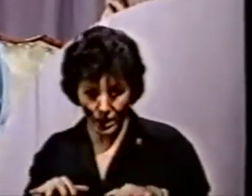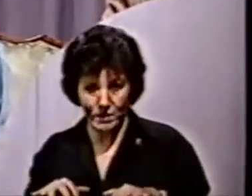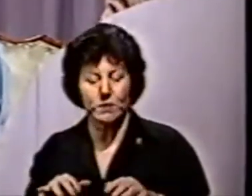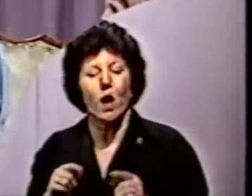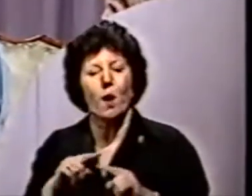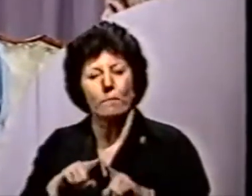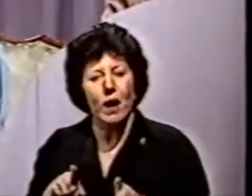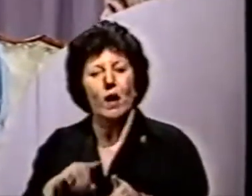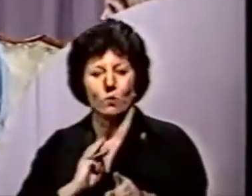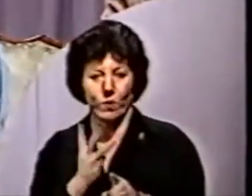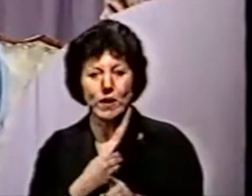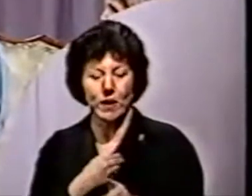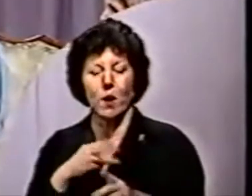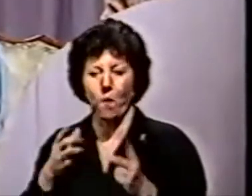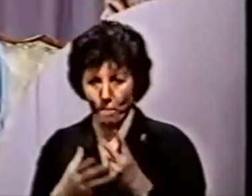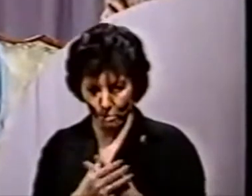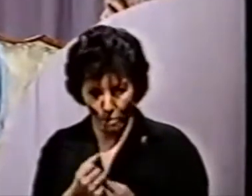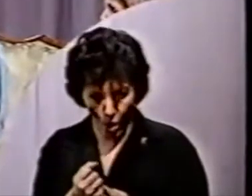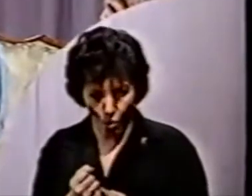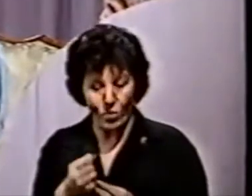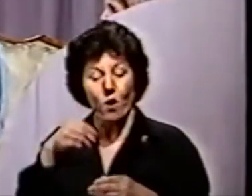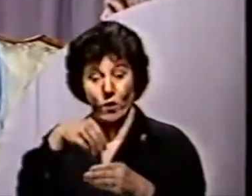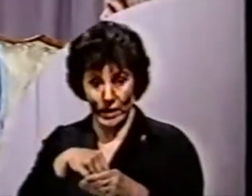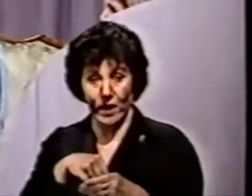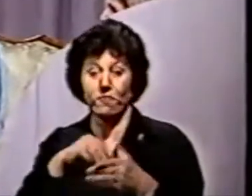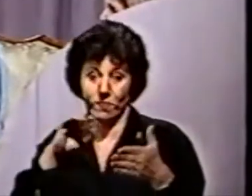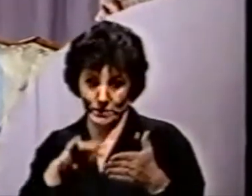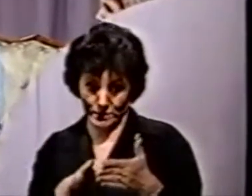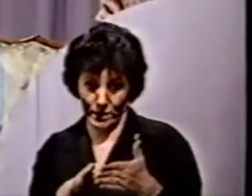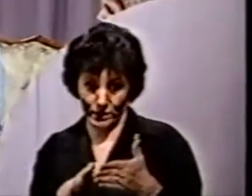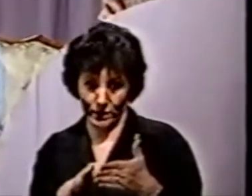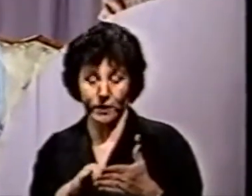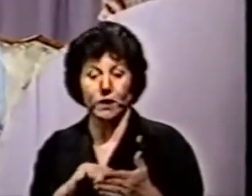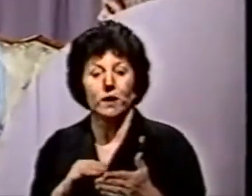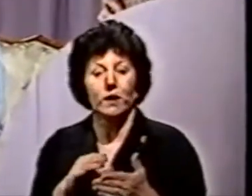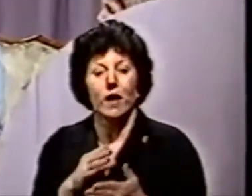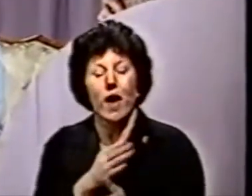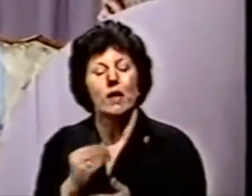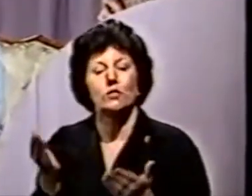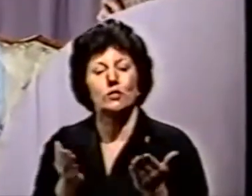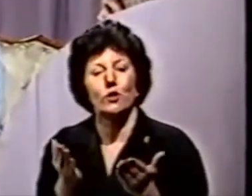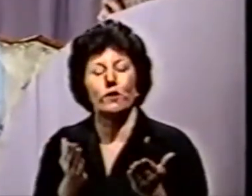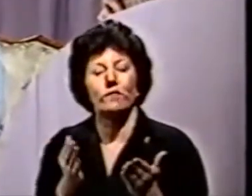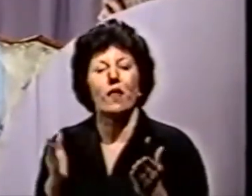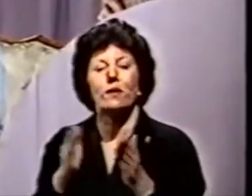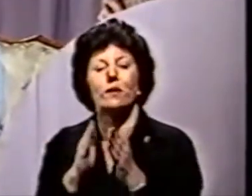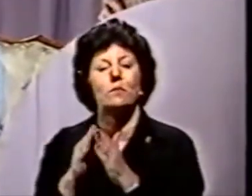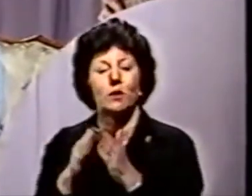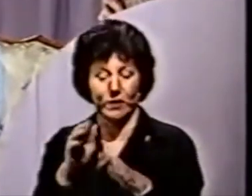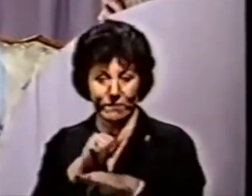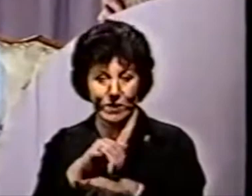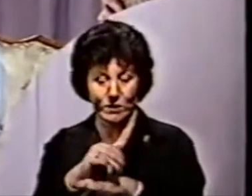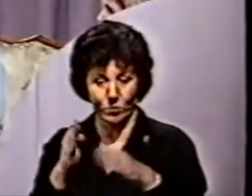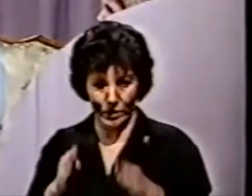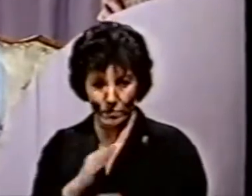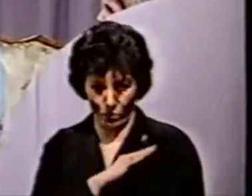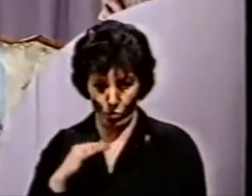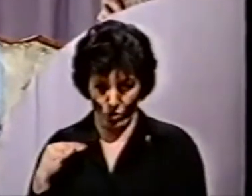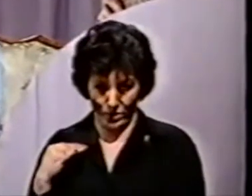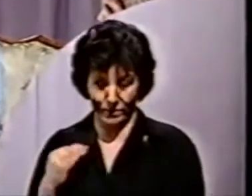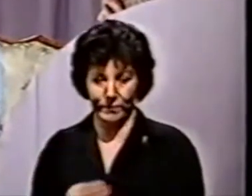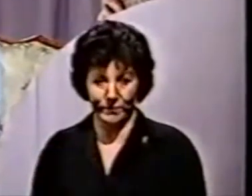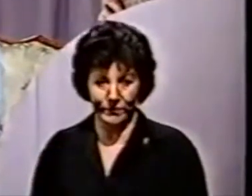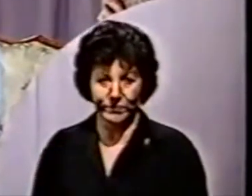are participants in the study, and for the last year and a half, we've served on the Community Advisory Board for it. Mm-hmm. Okay,